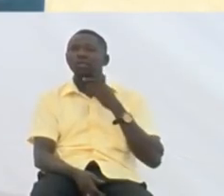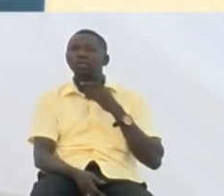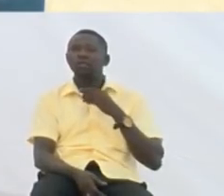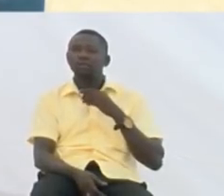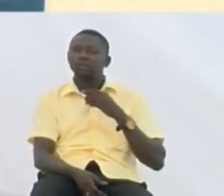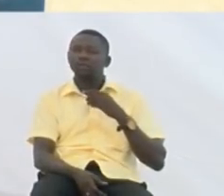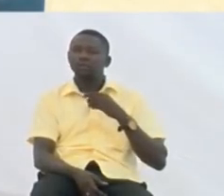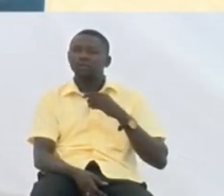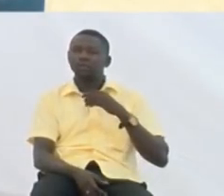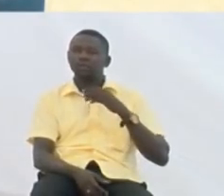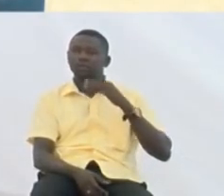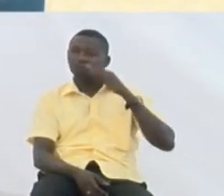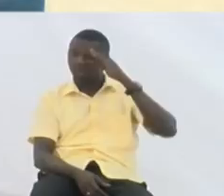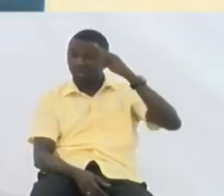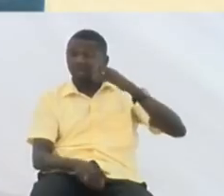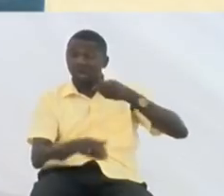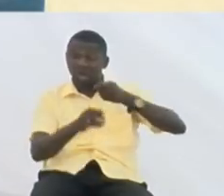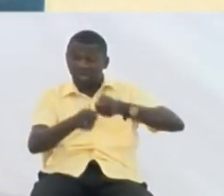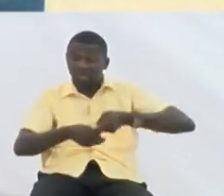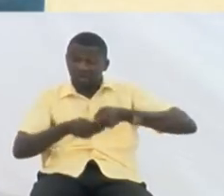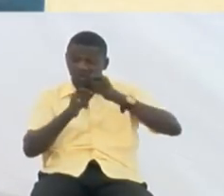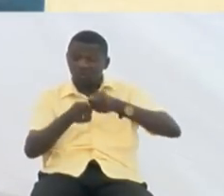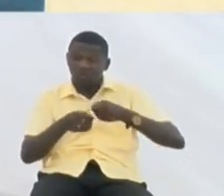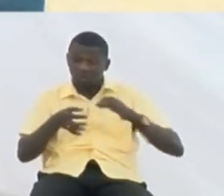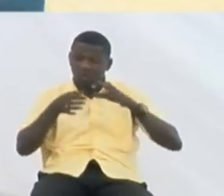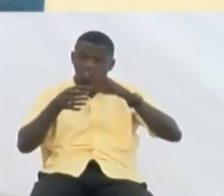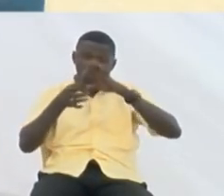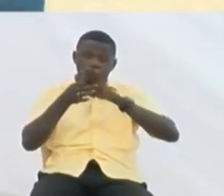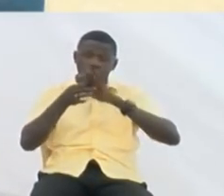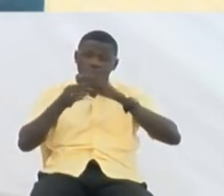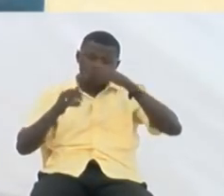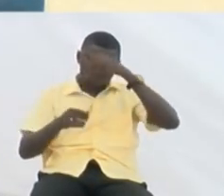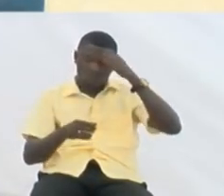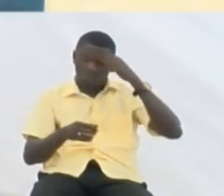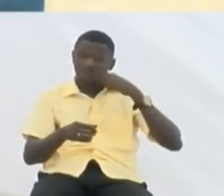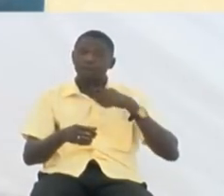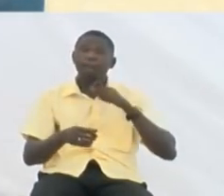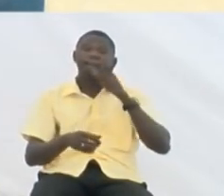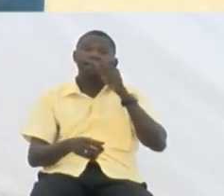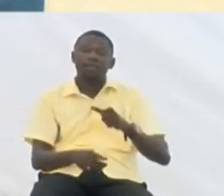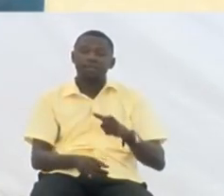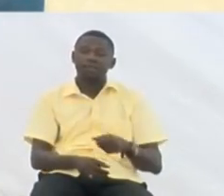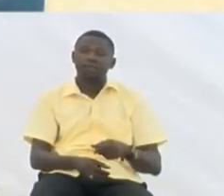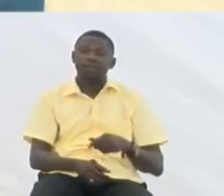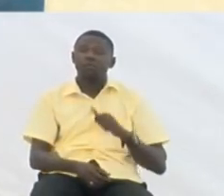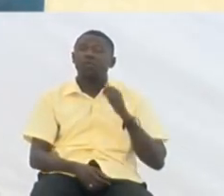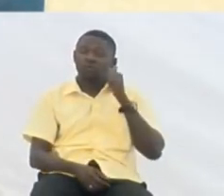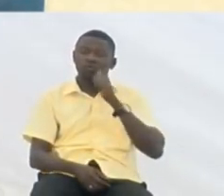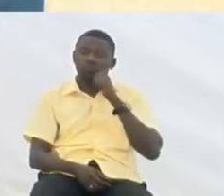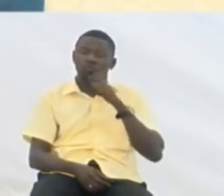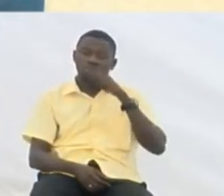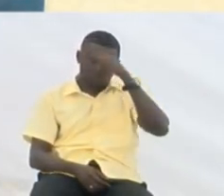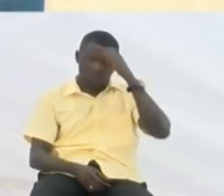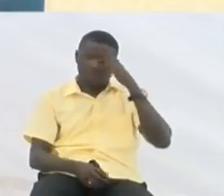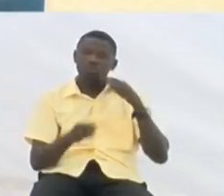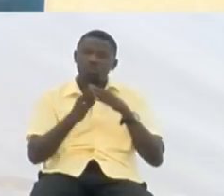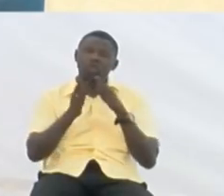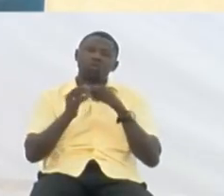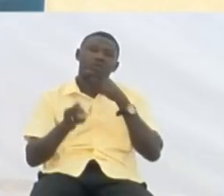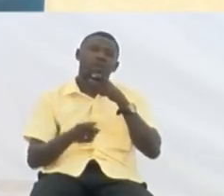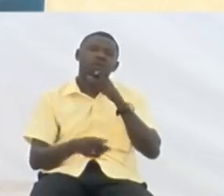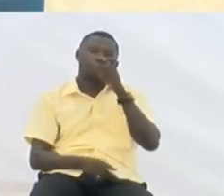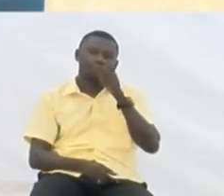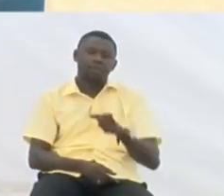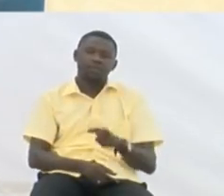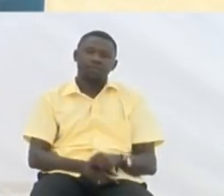We were working in collaboration with one official from the agricultural department. Nakadokuoke. We used to work together.